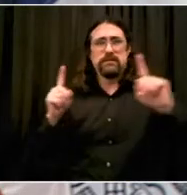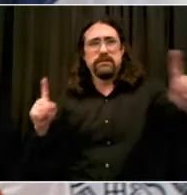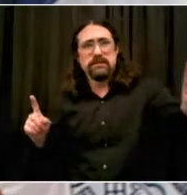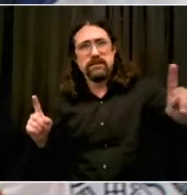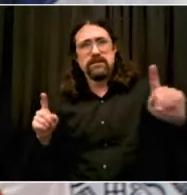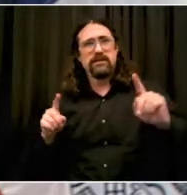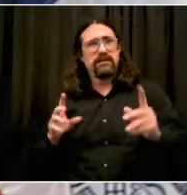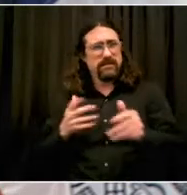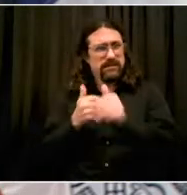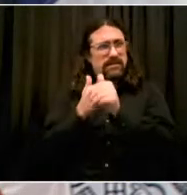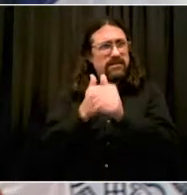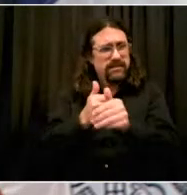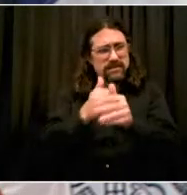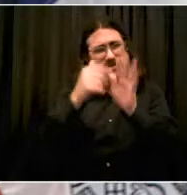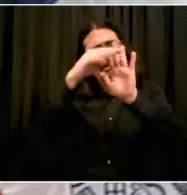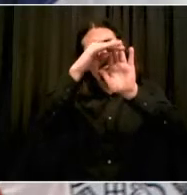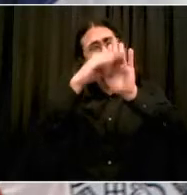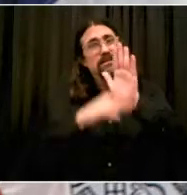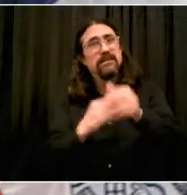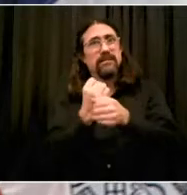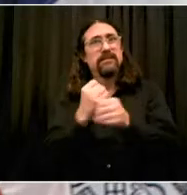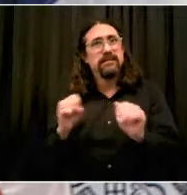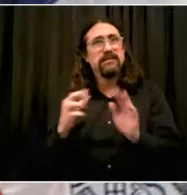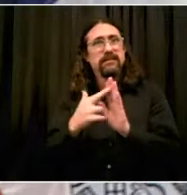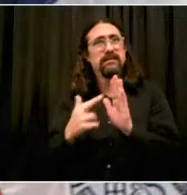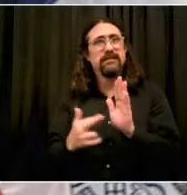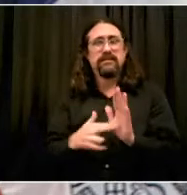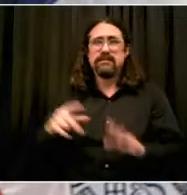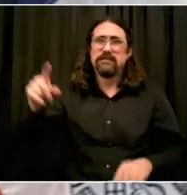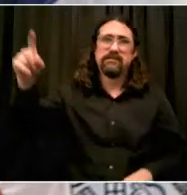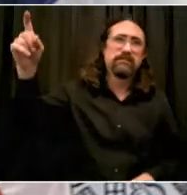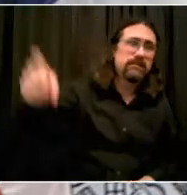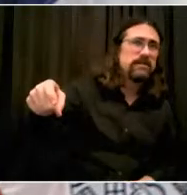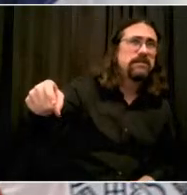Hi, good morning. It's not even morning anymore, it's afternoon. Sorry about that.